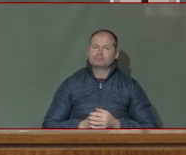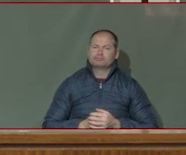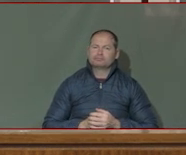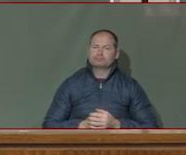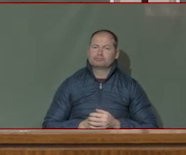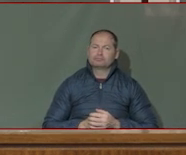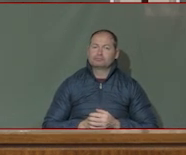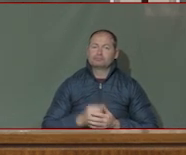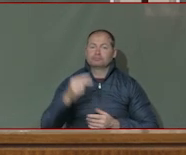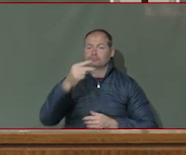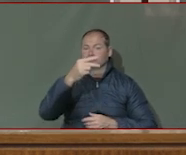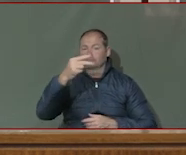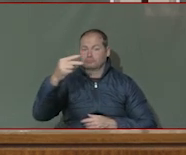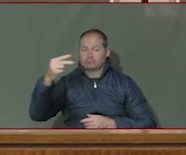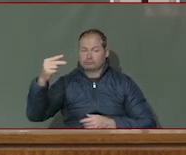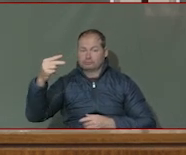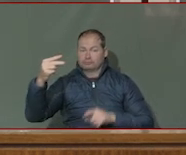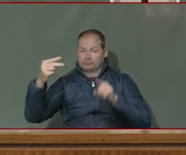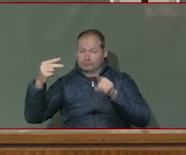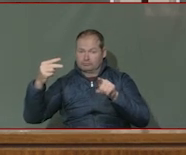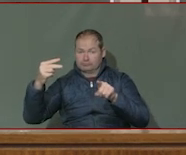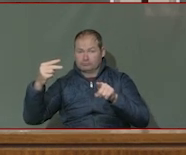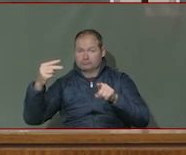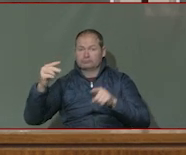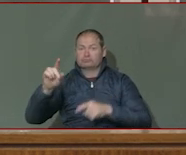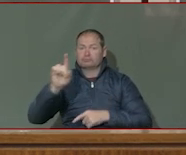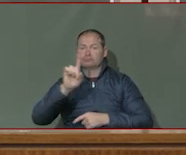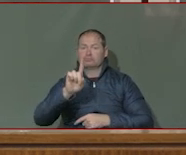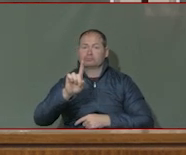is equal to this angle here,